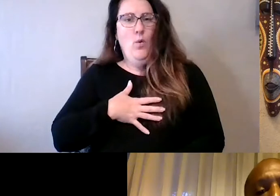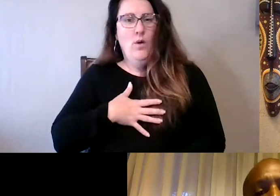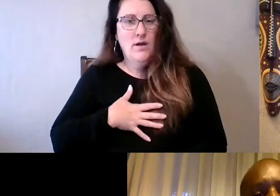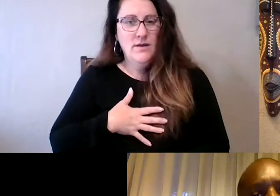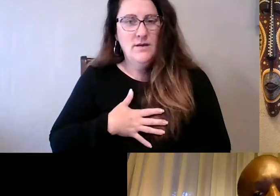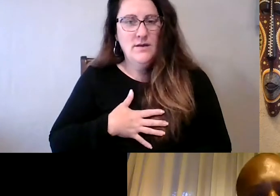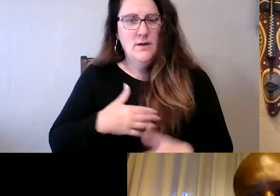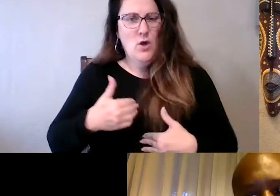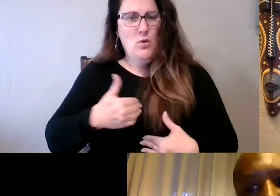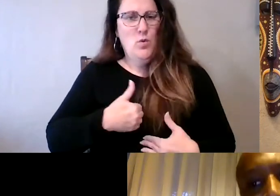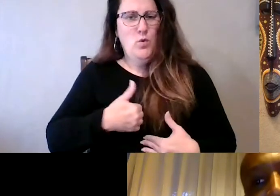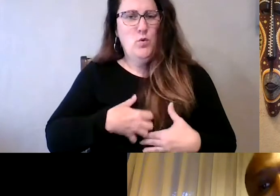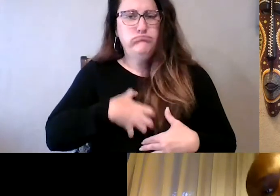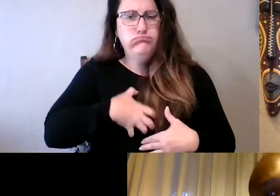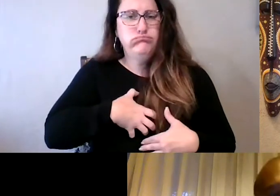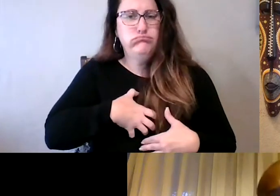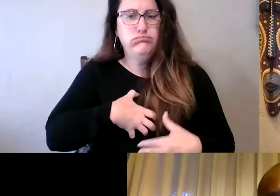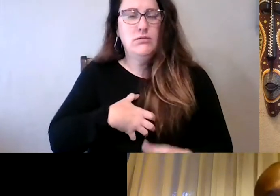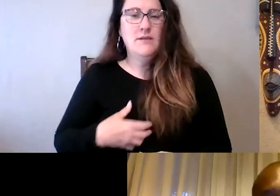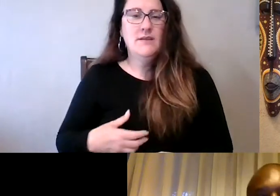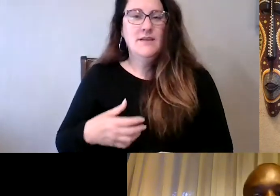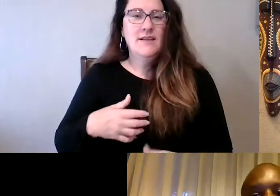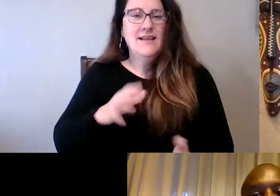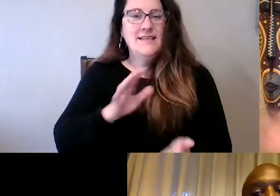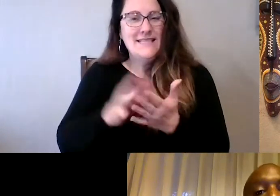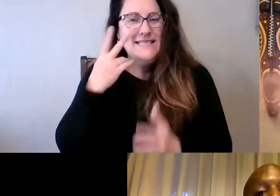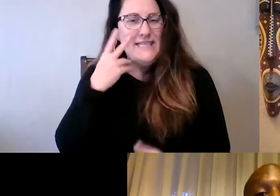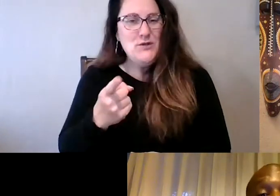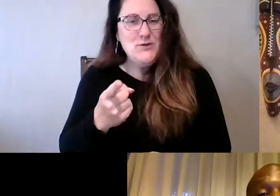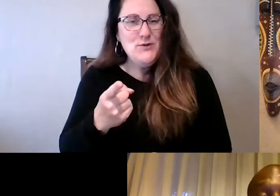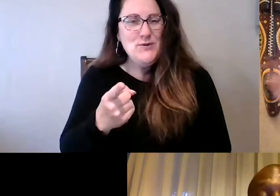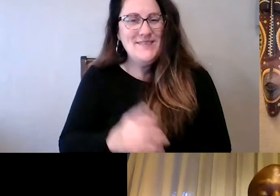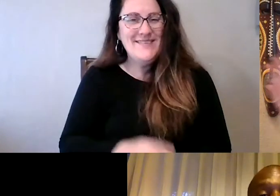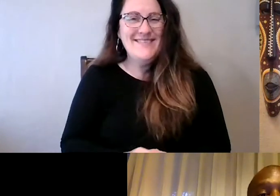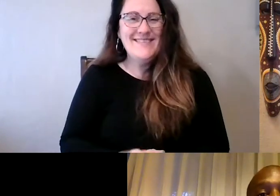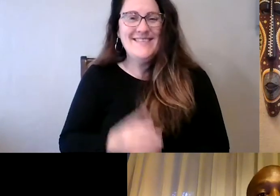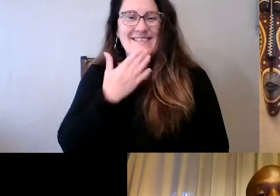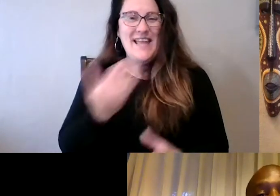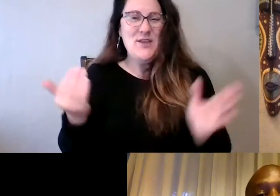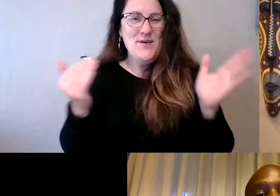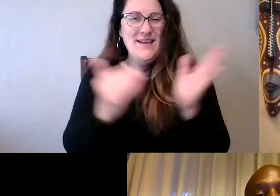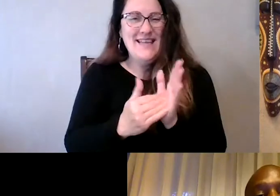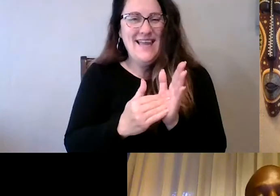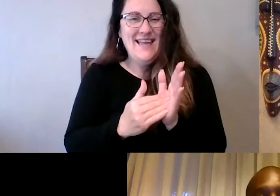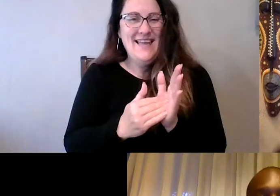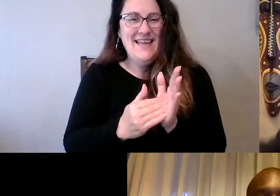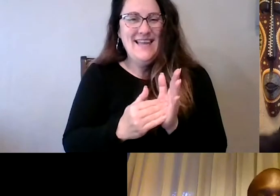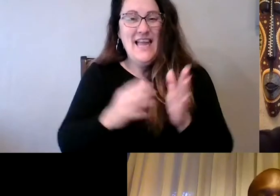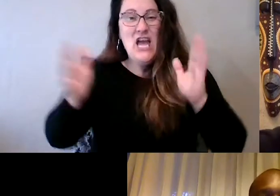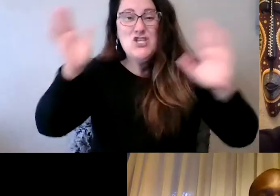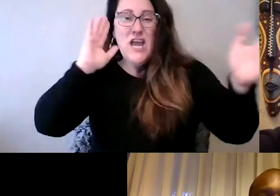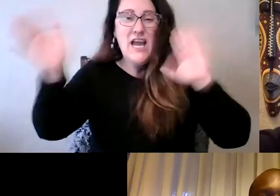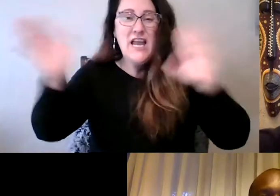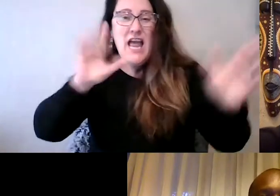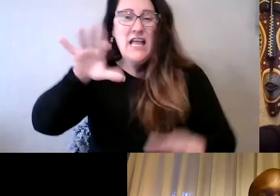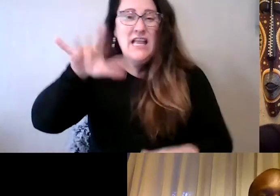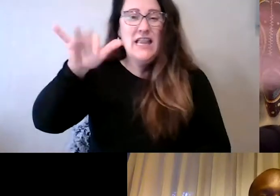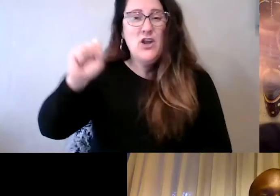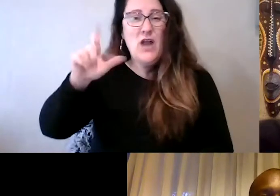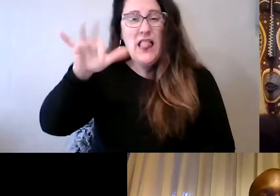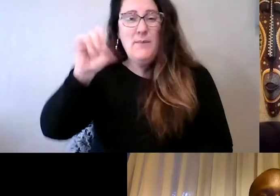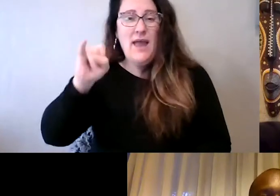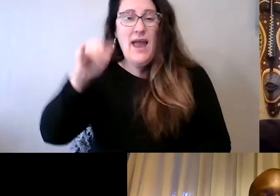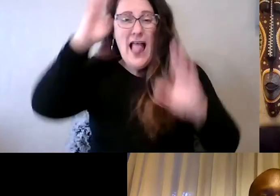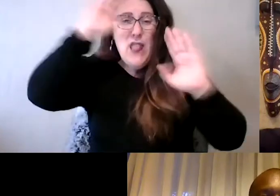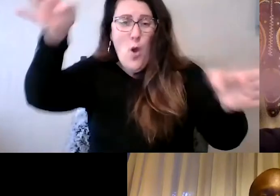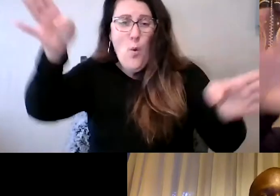my soul has been enriched. It's definitely good to see you. Thank you again for being with us. And shout out to all my Liberty Hill alumni.